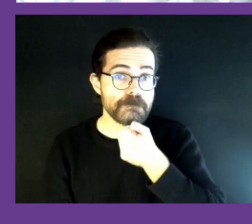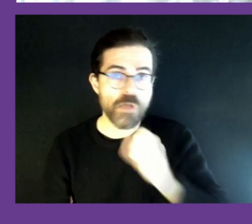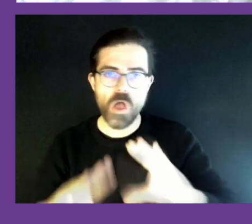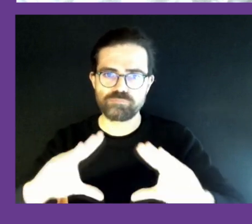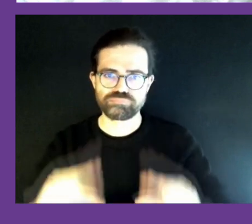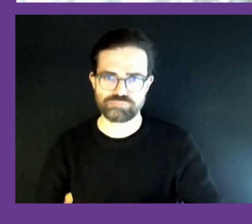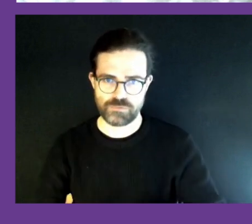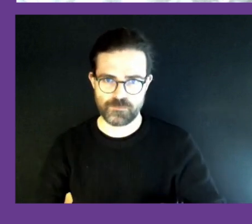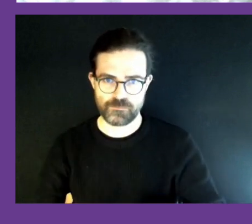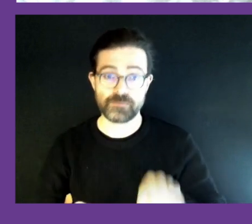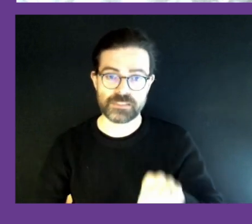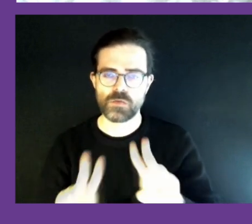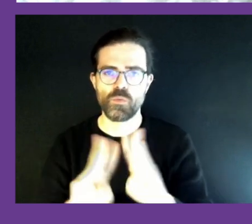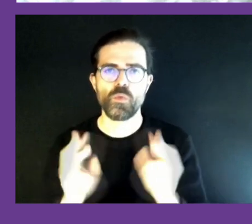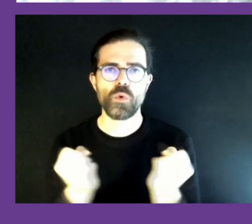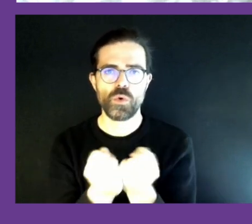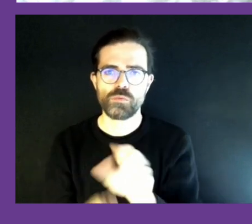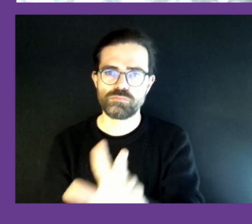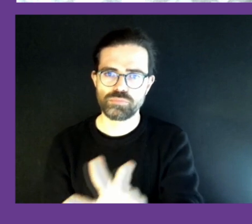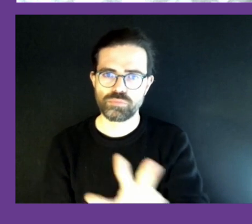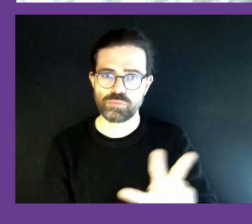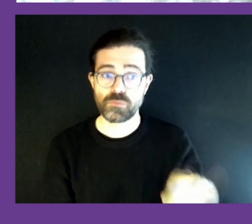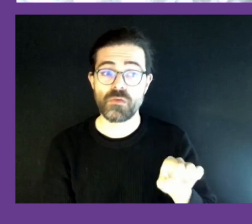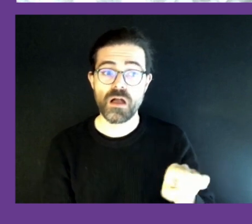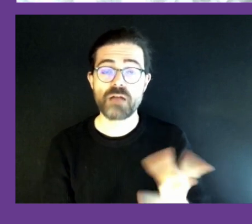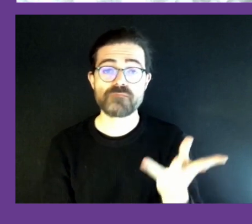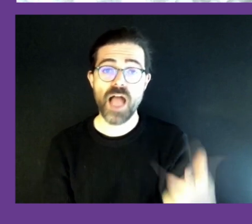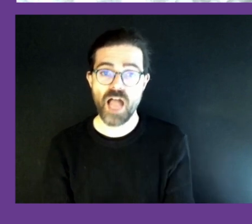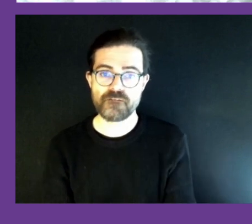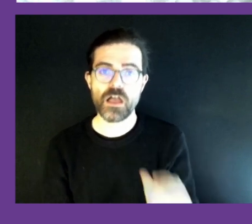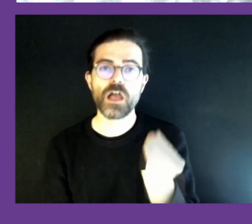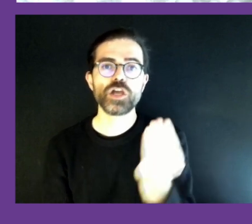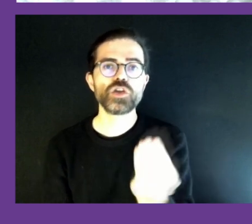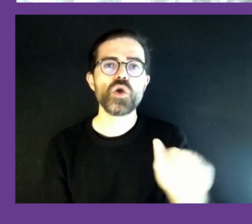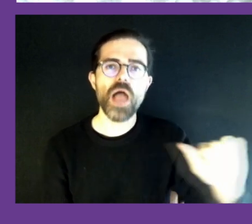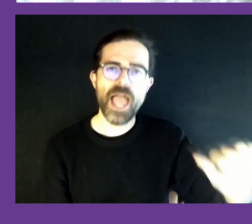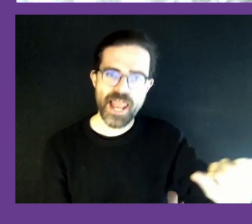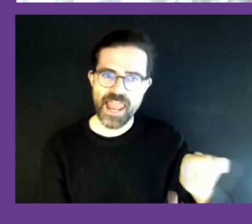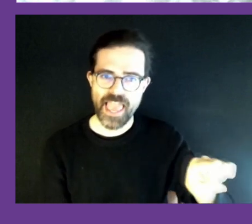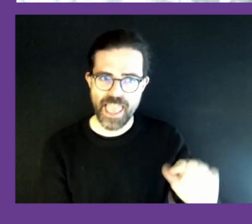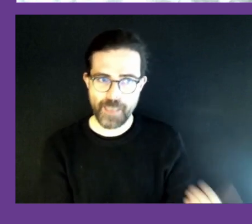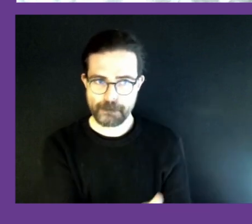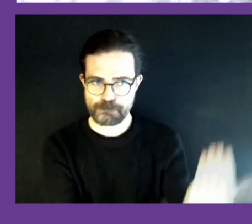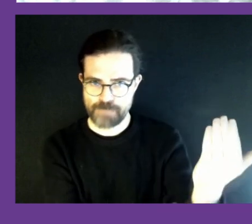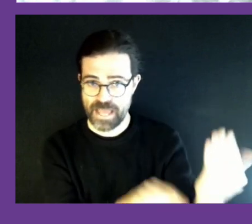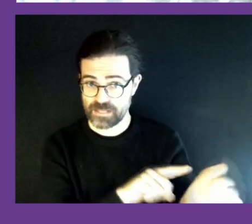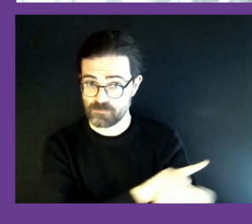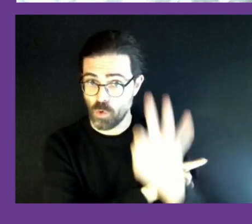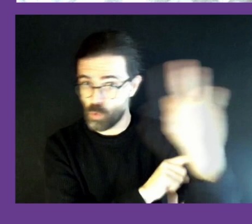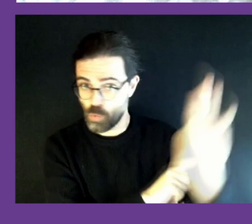Zoom. Use the QA panel to submit your questions. We will take them at the end of